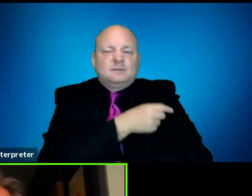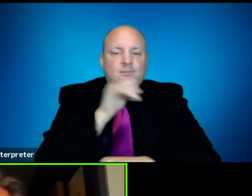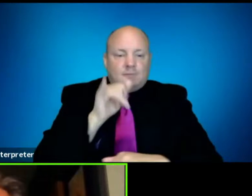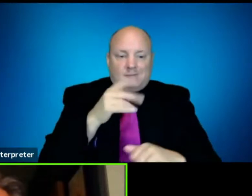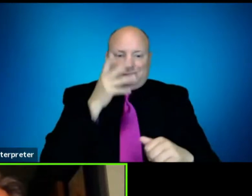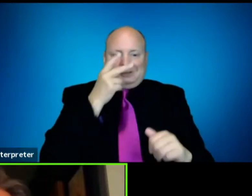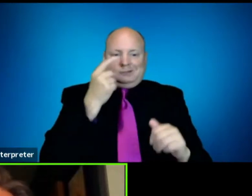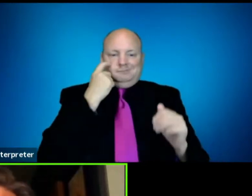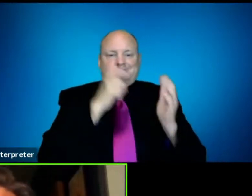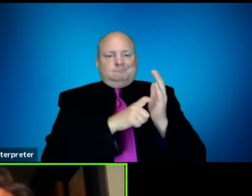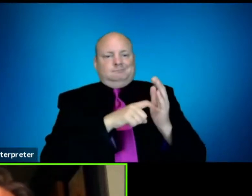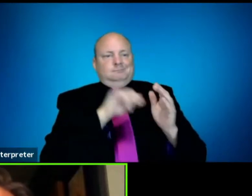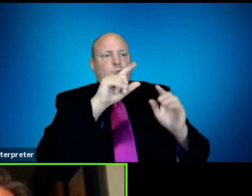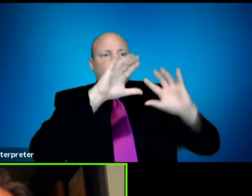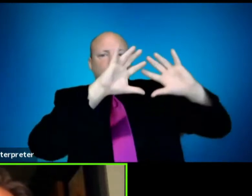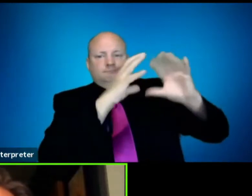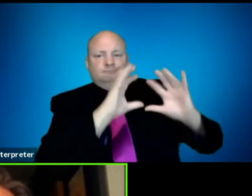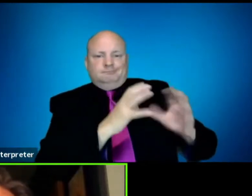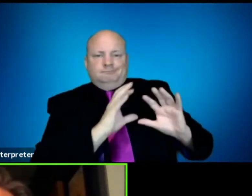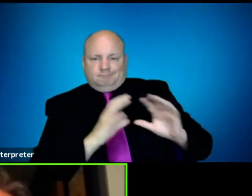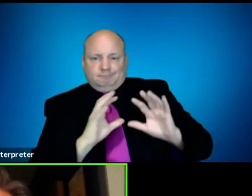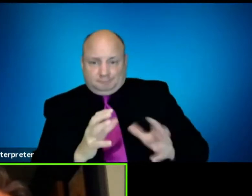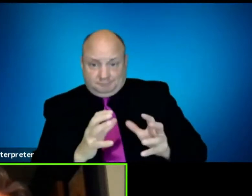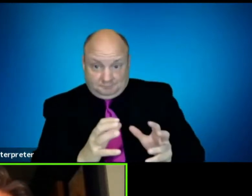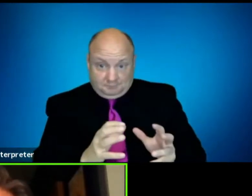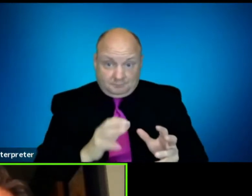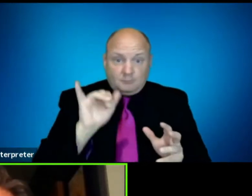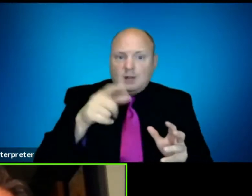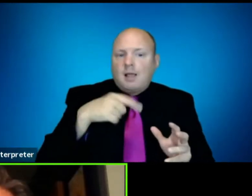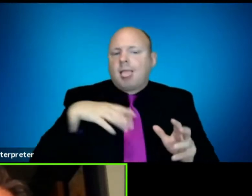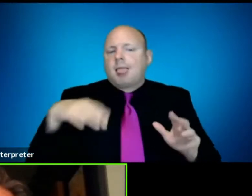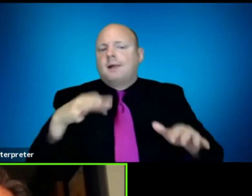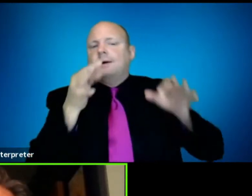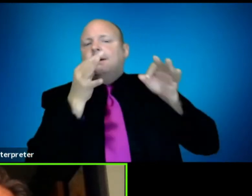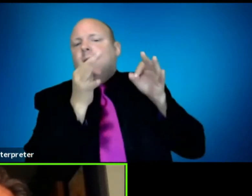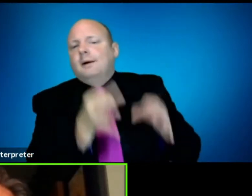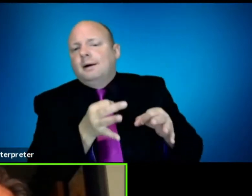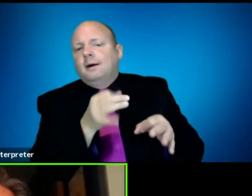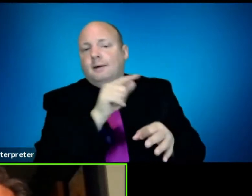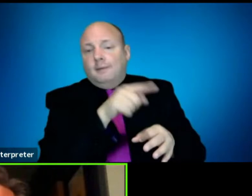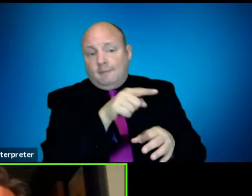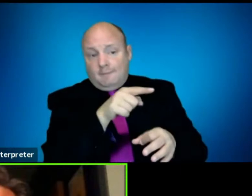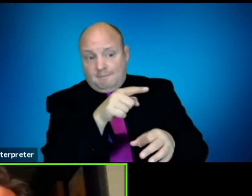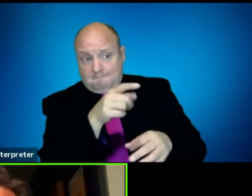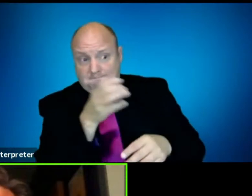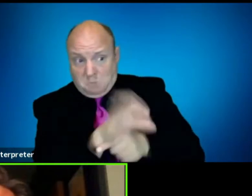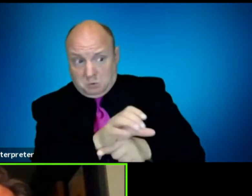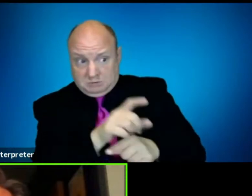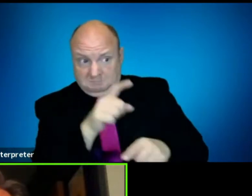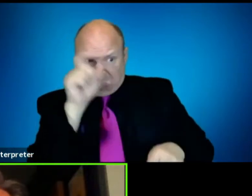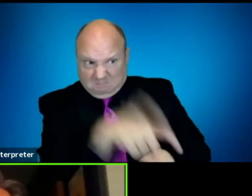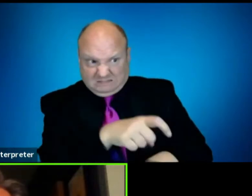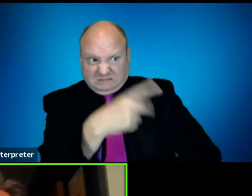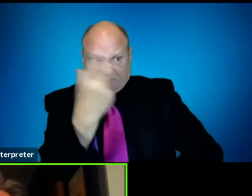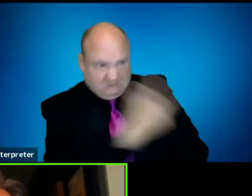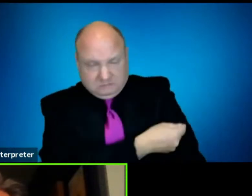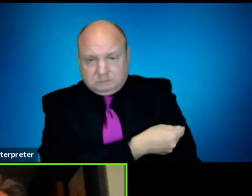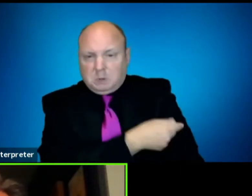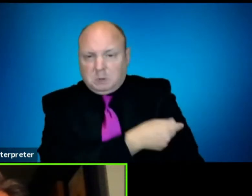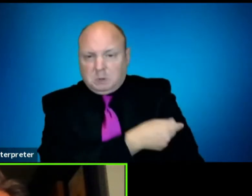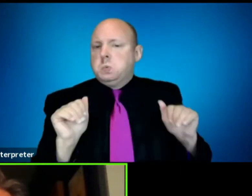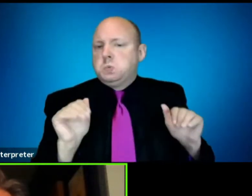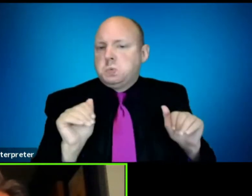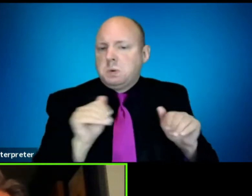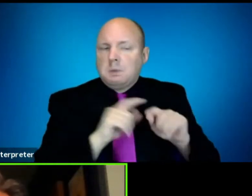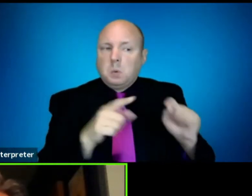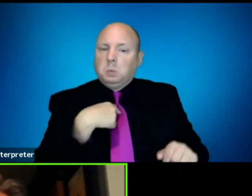chosen to go down that route because we're making pretty good progress with vaccinating the students that are eligible. We anticipate additional